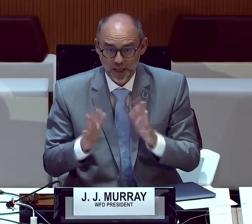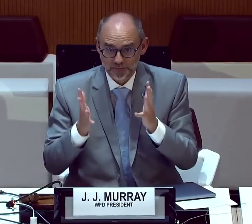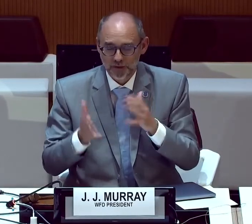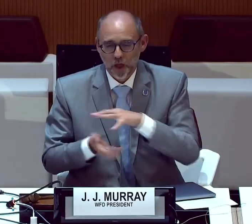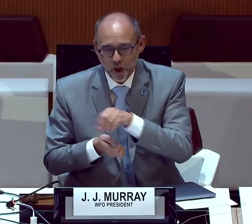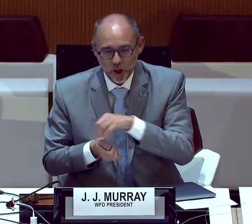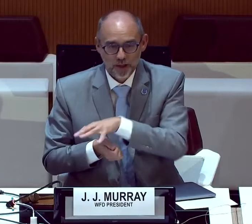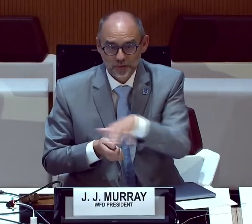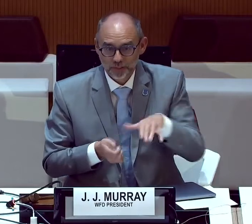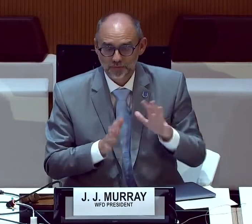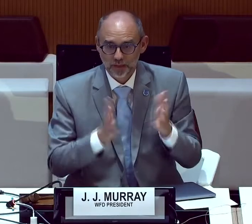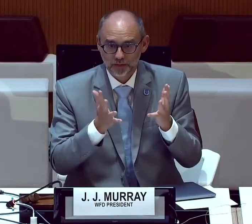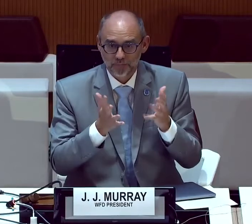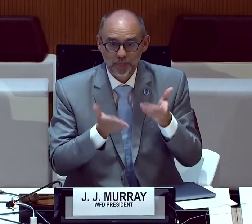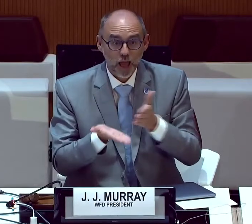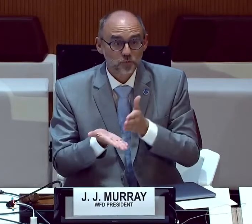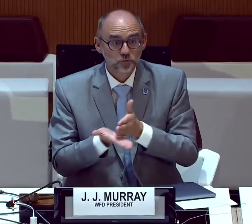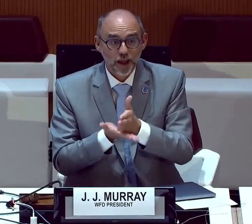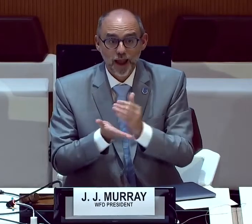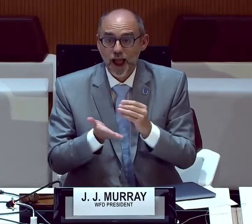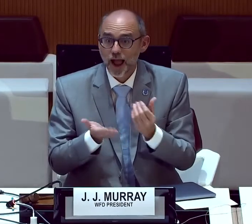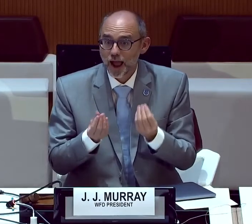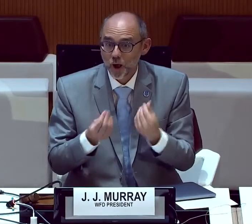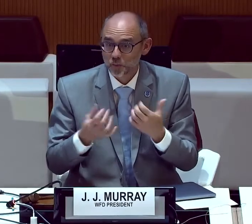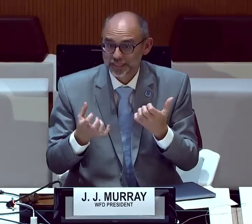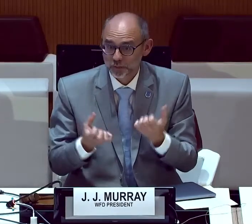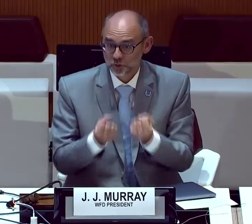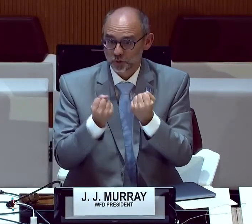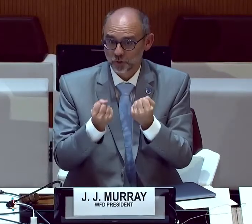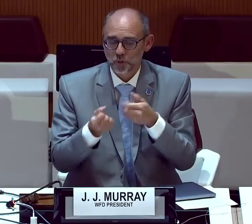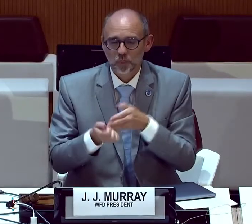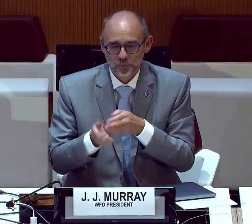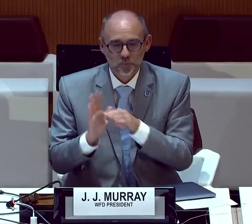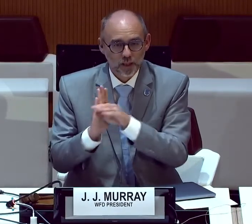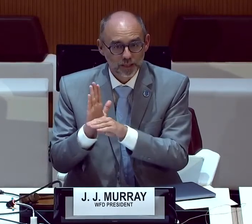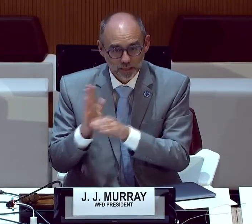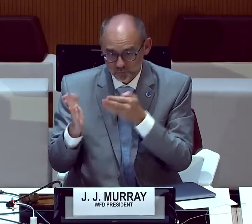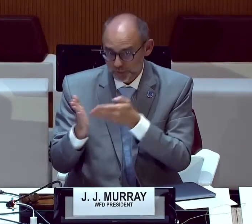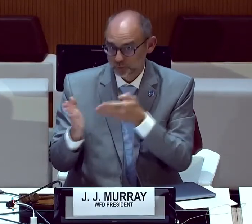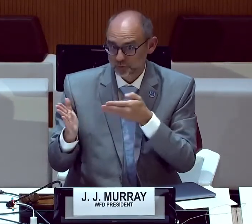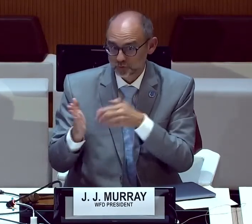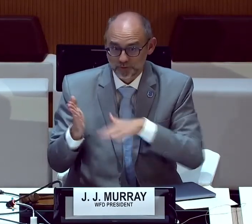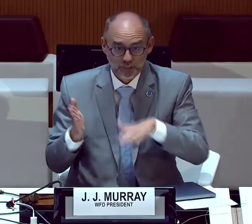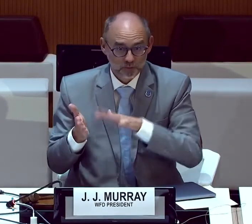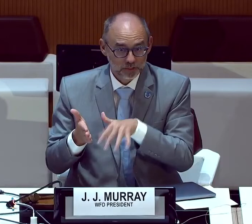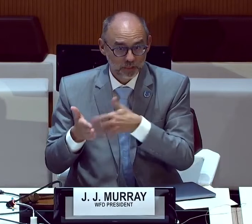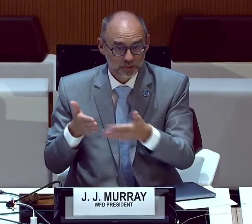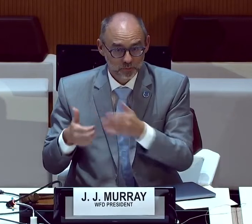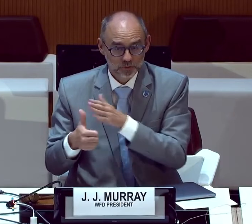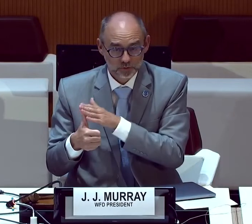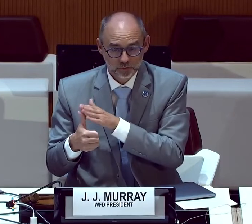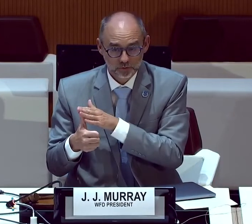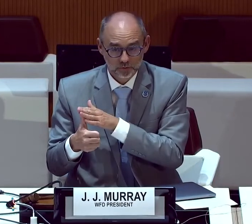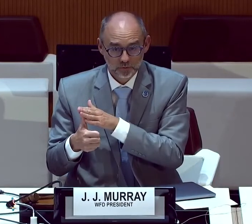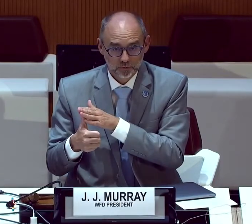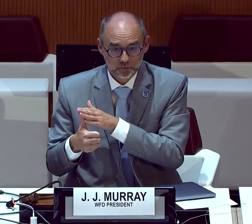sign language at any point and in any sphere of their everyday lives. And we can get this through legal